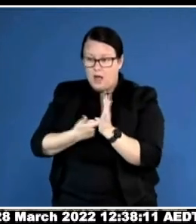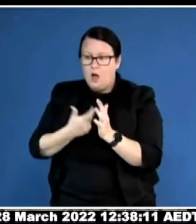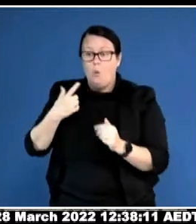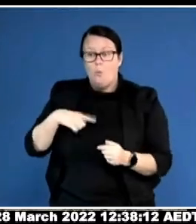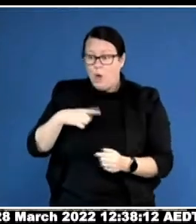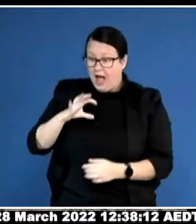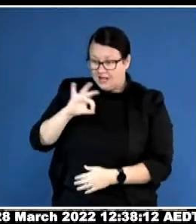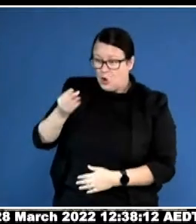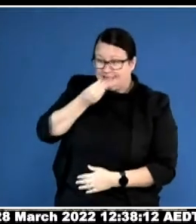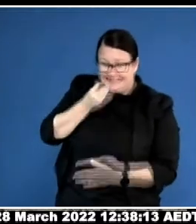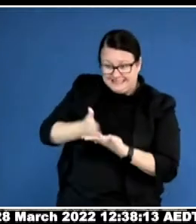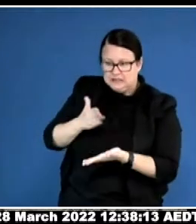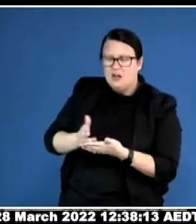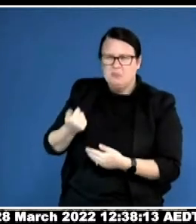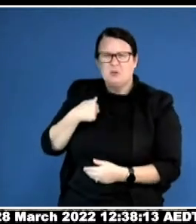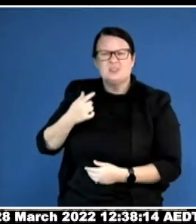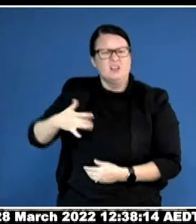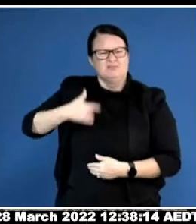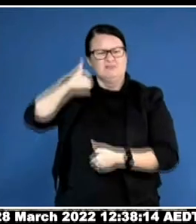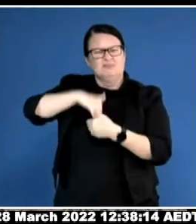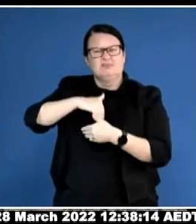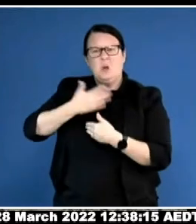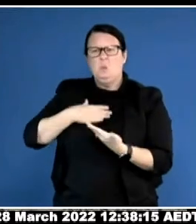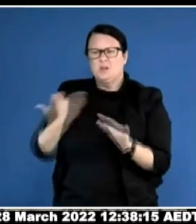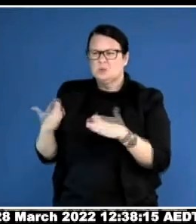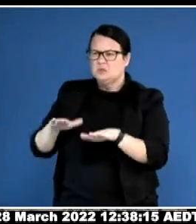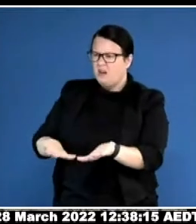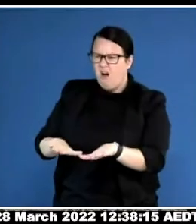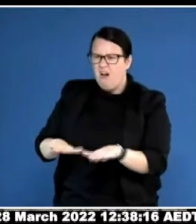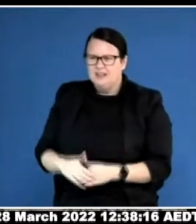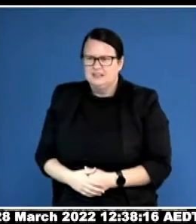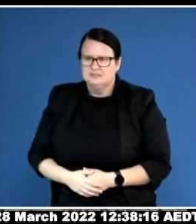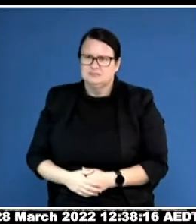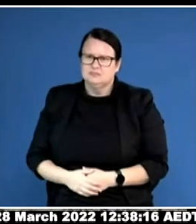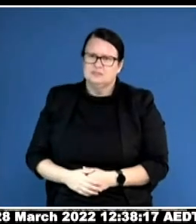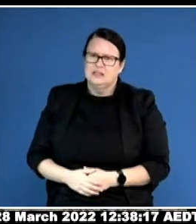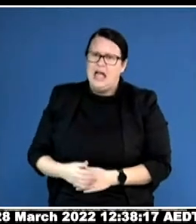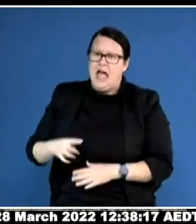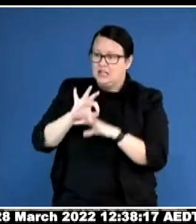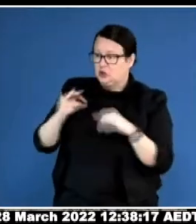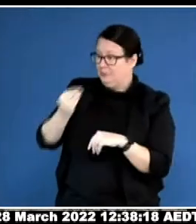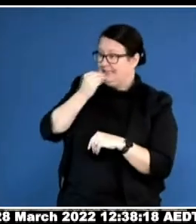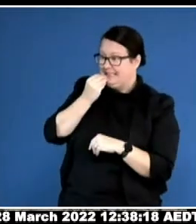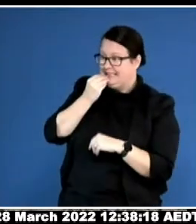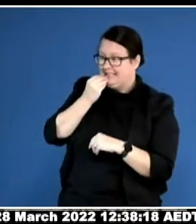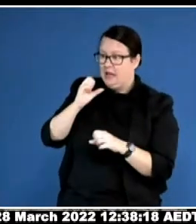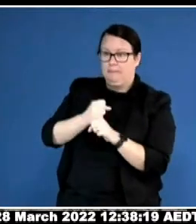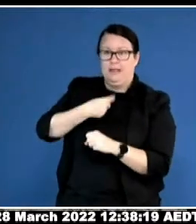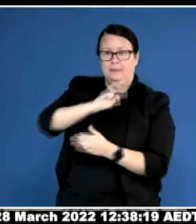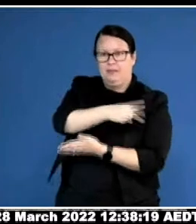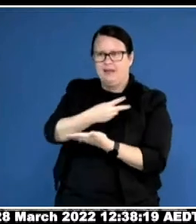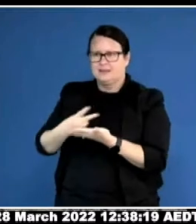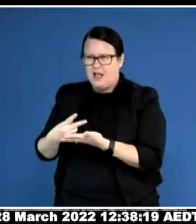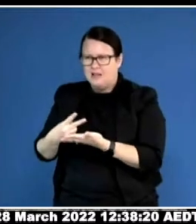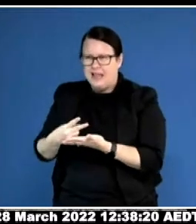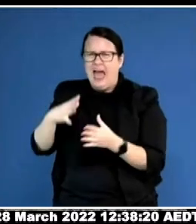was my way of having some autonomy in that situation. And passing out on the floor and being raped by my husband while